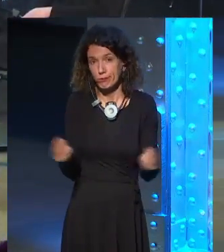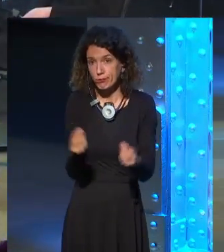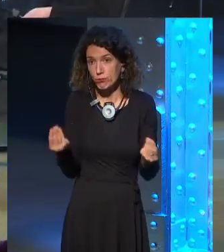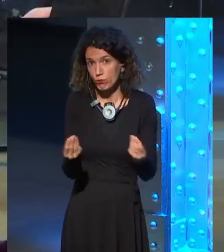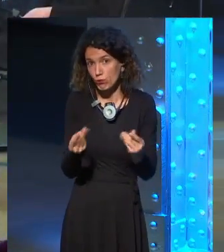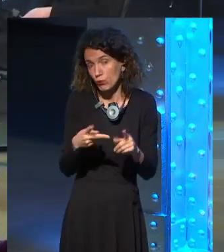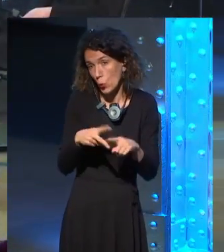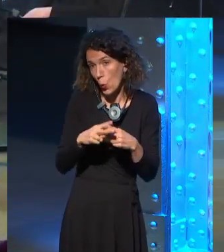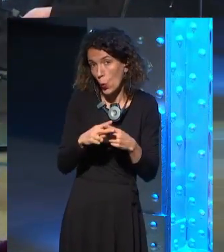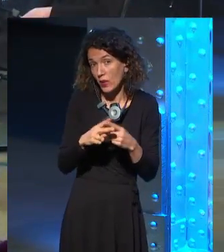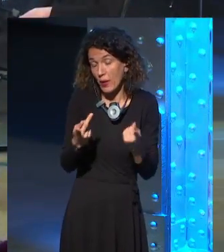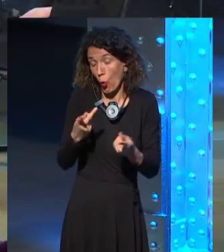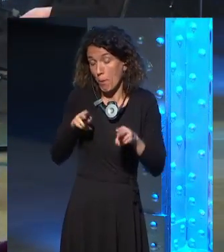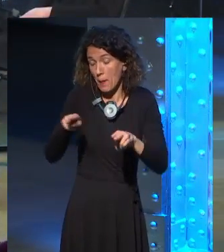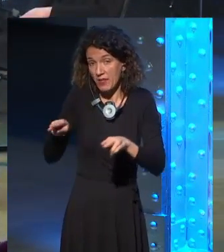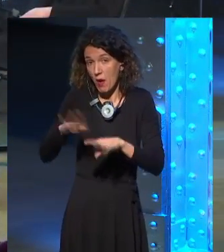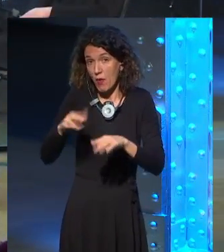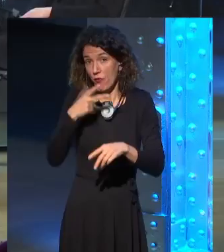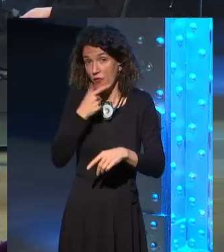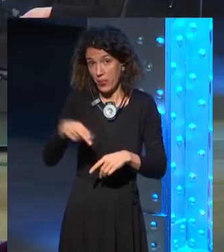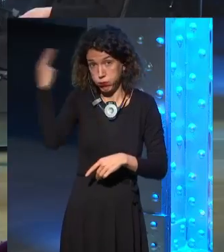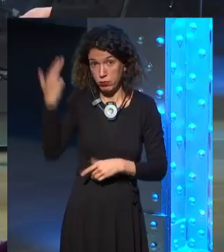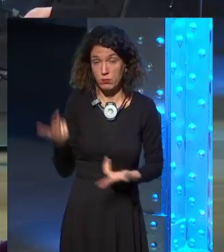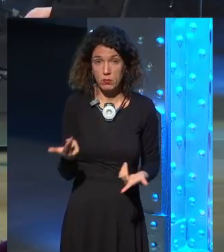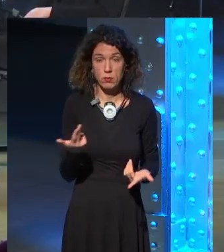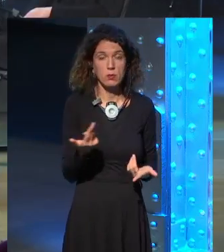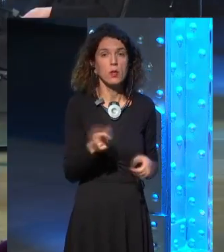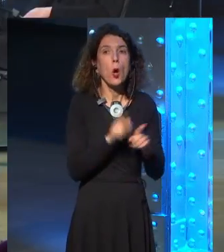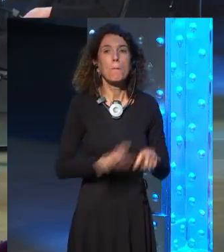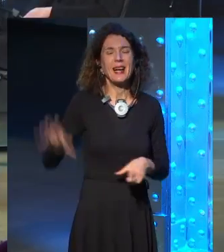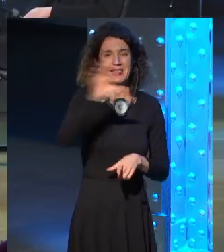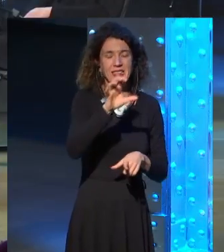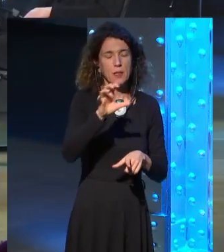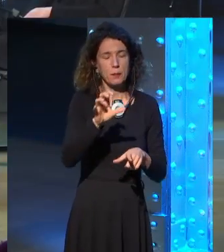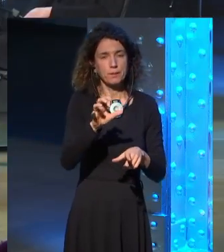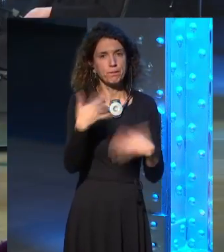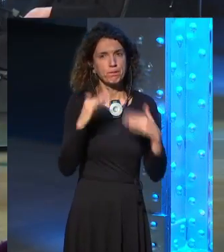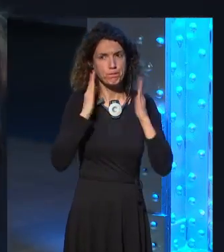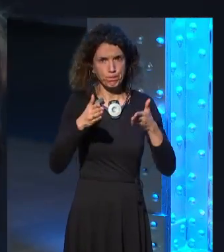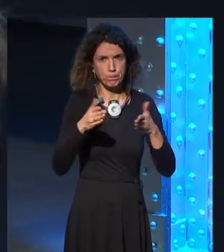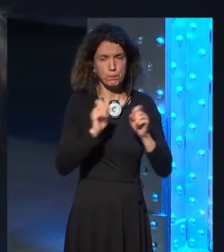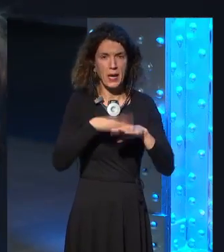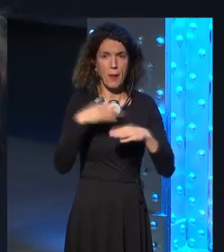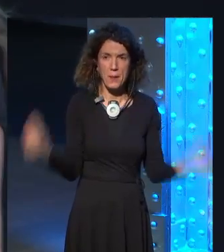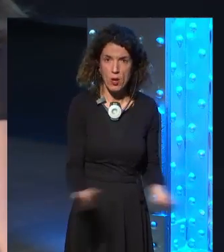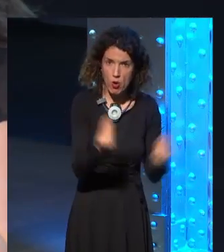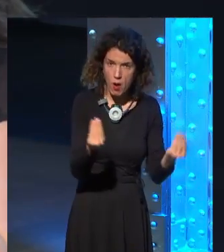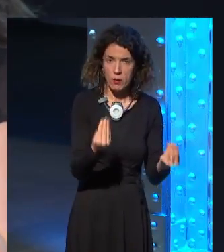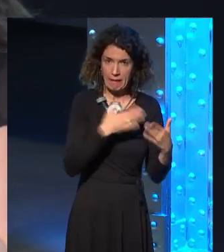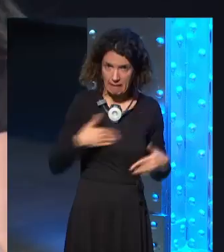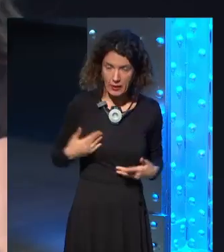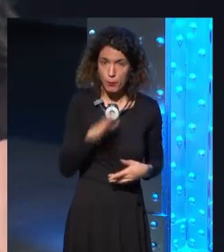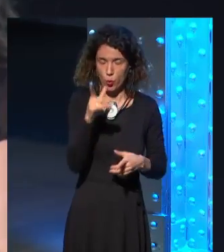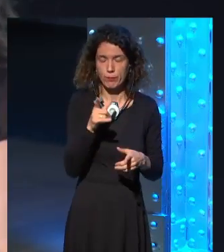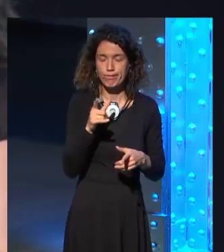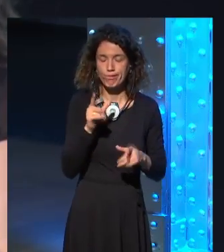But I think more and more countries are doing more, focusing on mental illness, in part because they're recognizing the